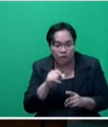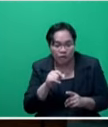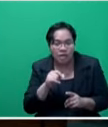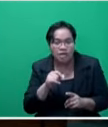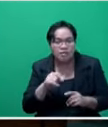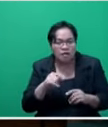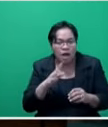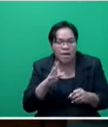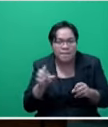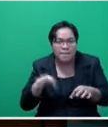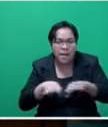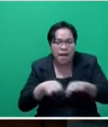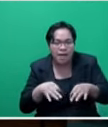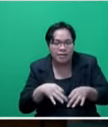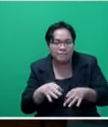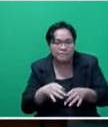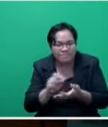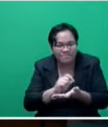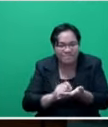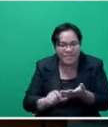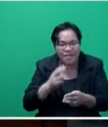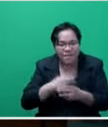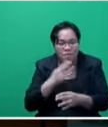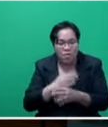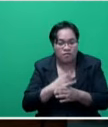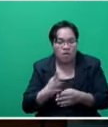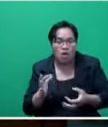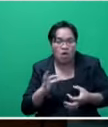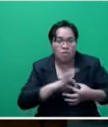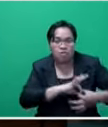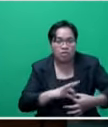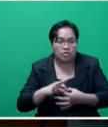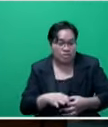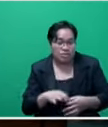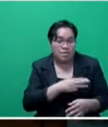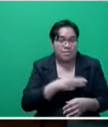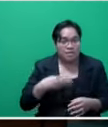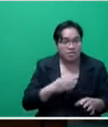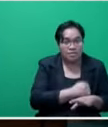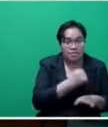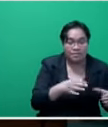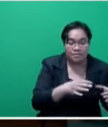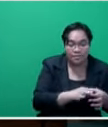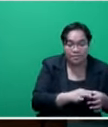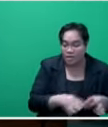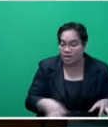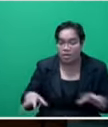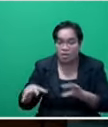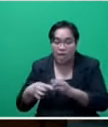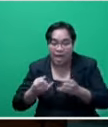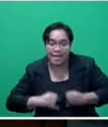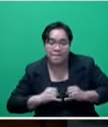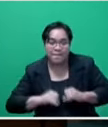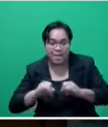is to document a framework of cooperation between the ministries to effectively and effectively implement